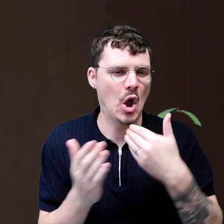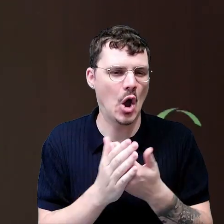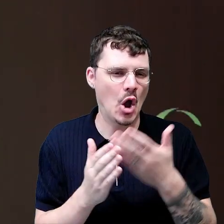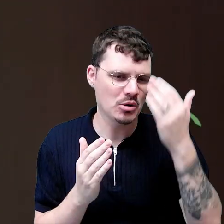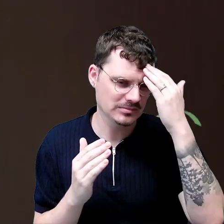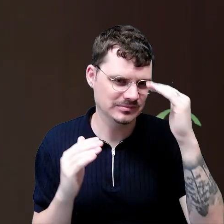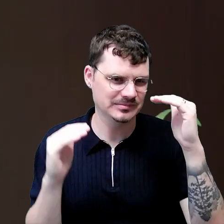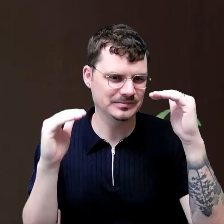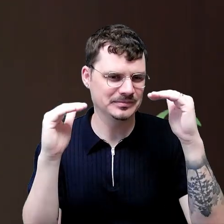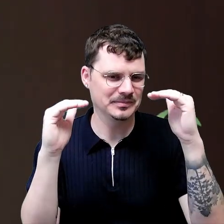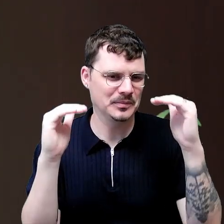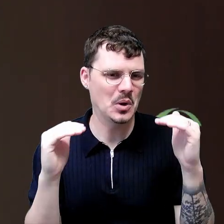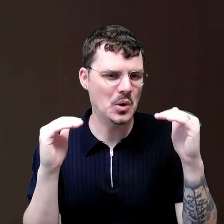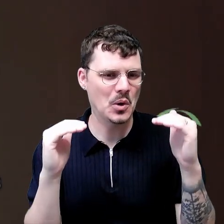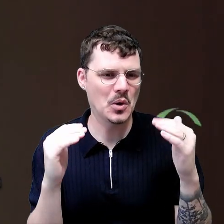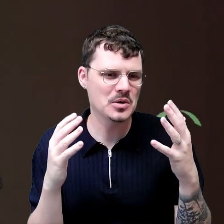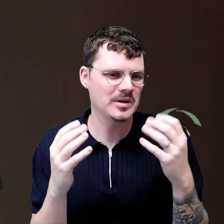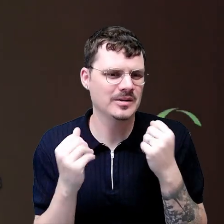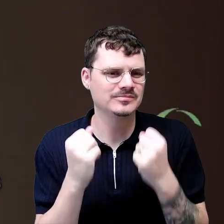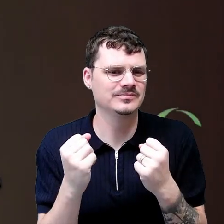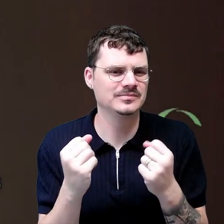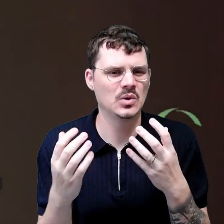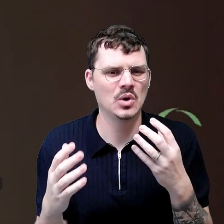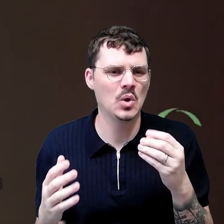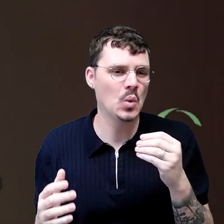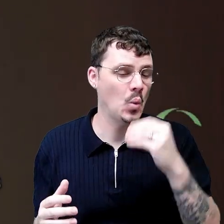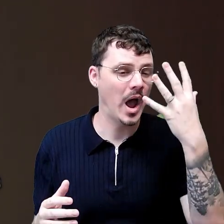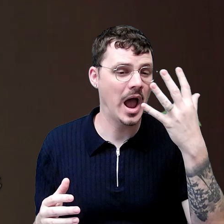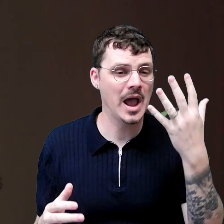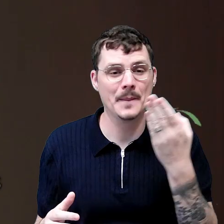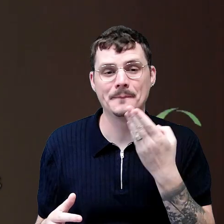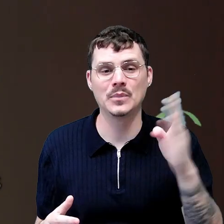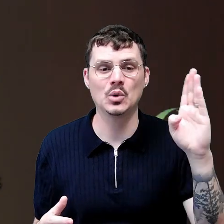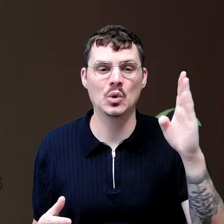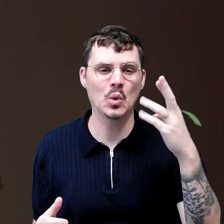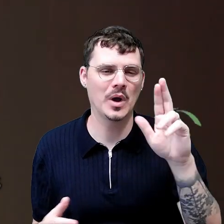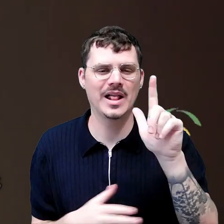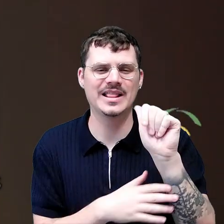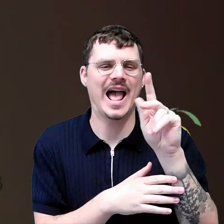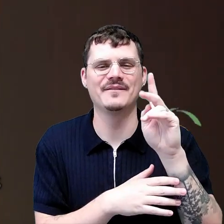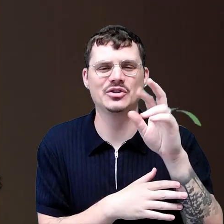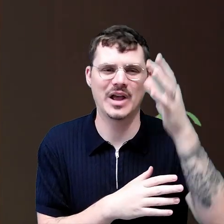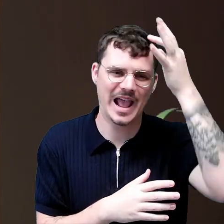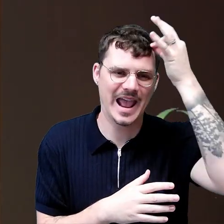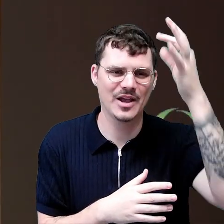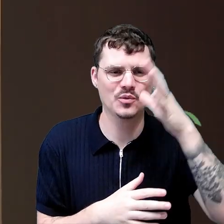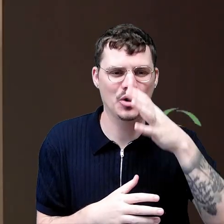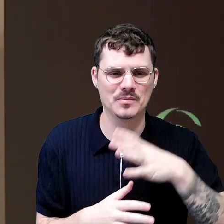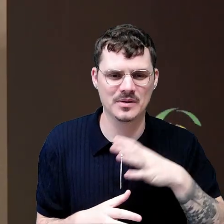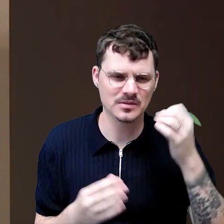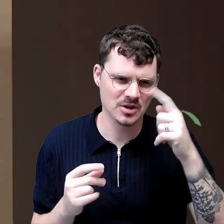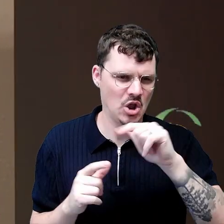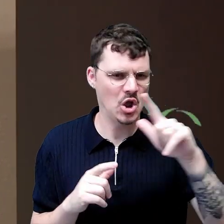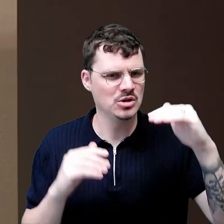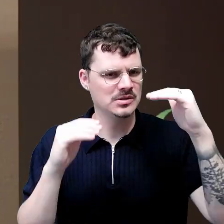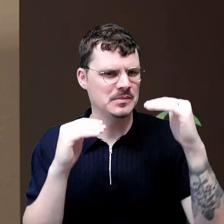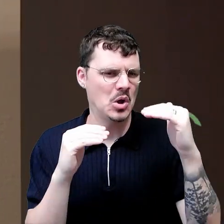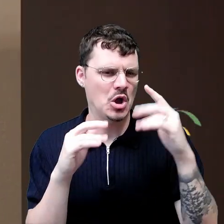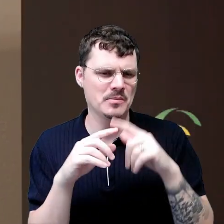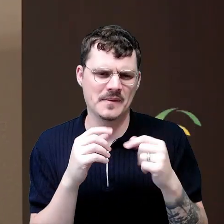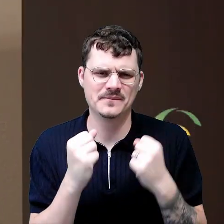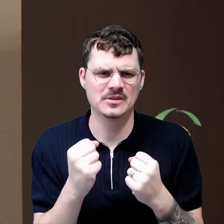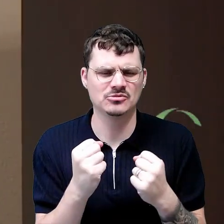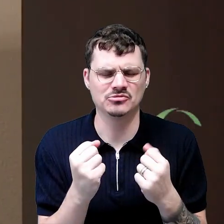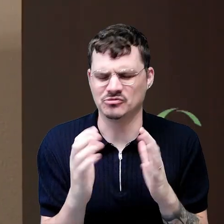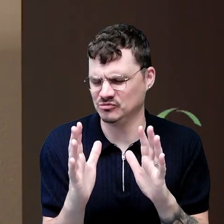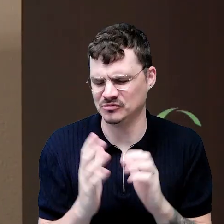little, fierce, white, blue, or lavender-haired little ladies that are small and fierce,